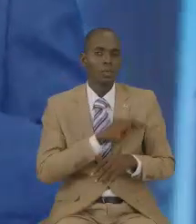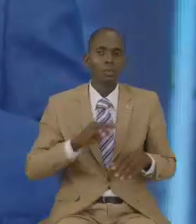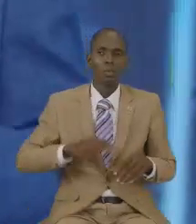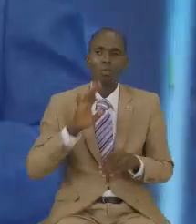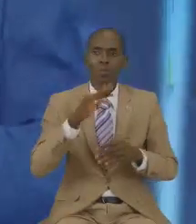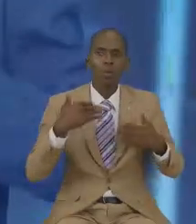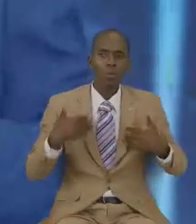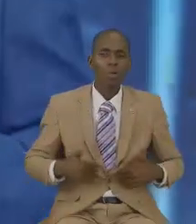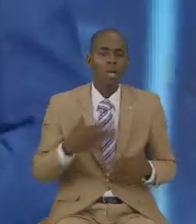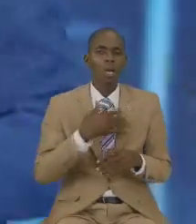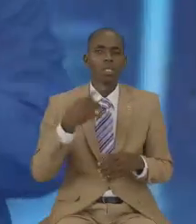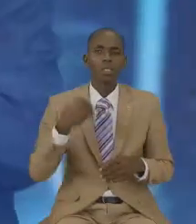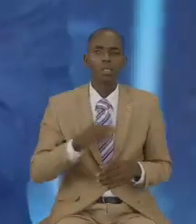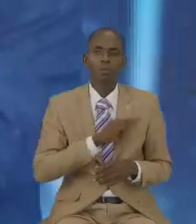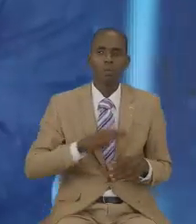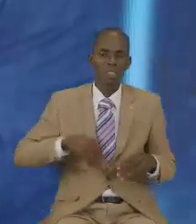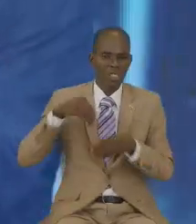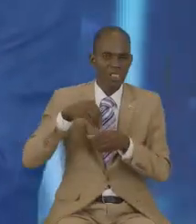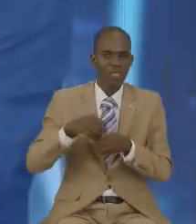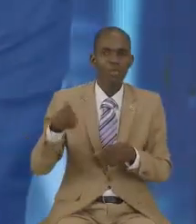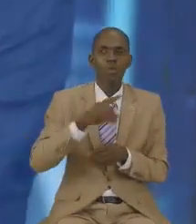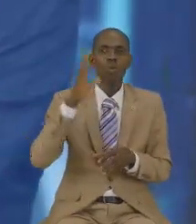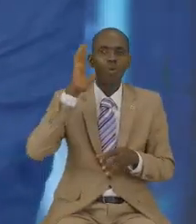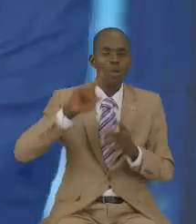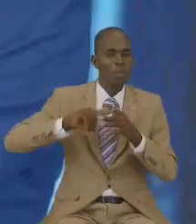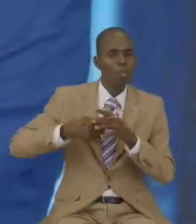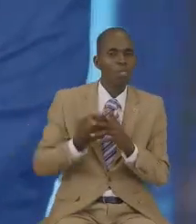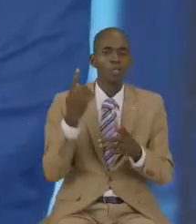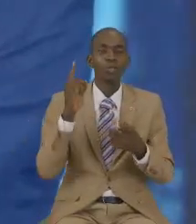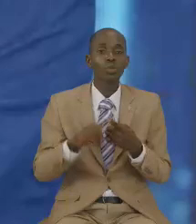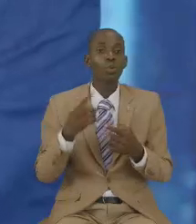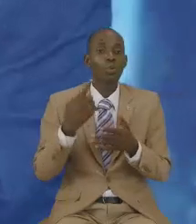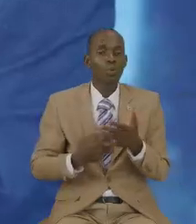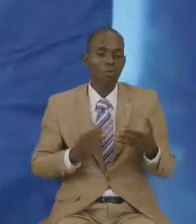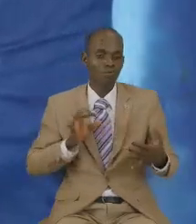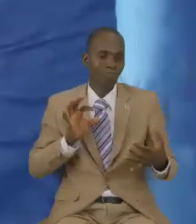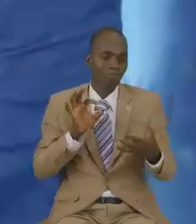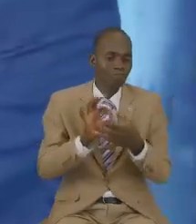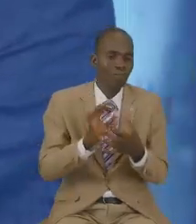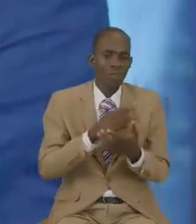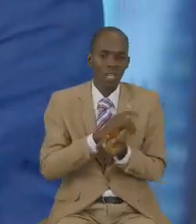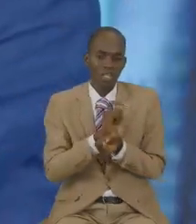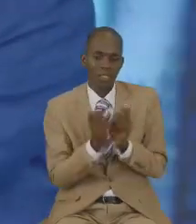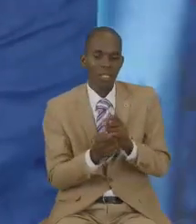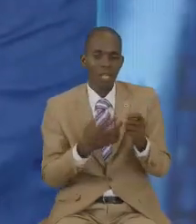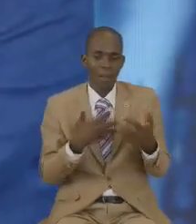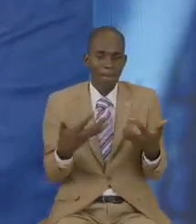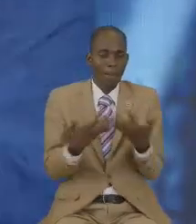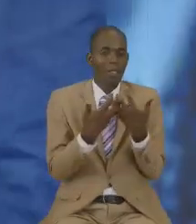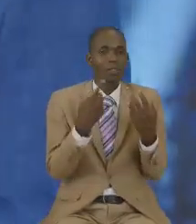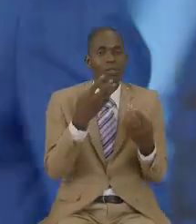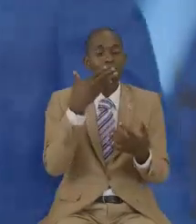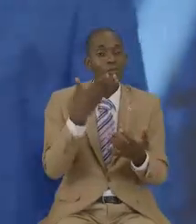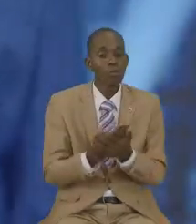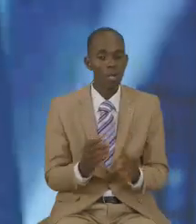the members within you will begin to acclimatize and change and match the good